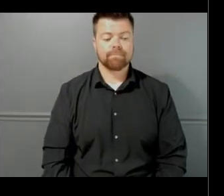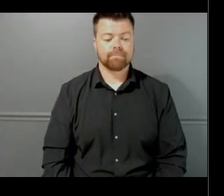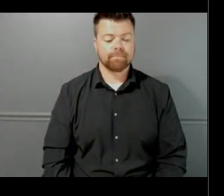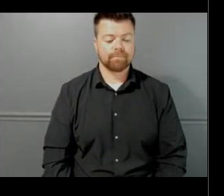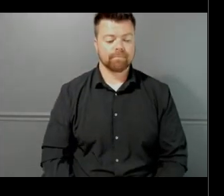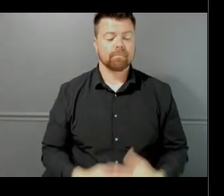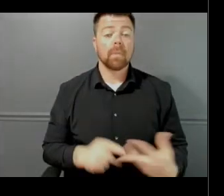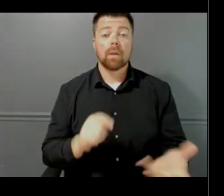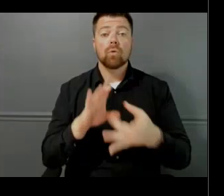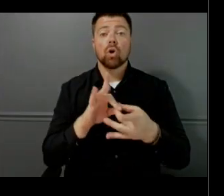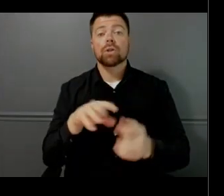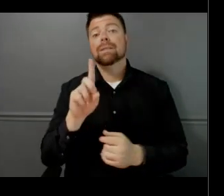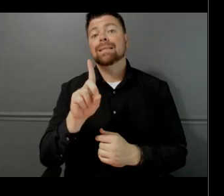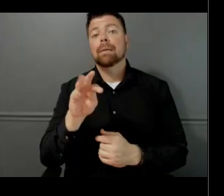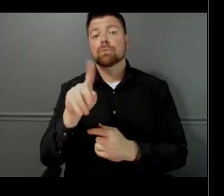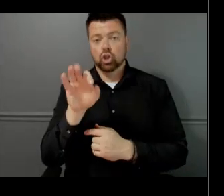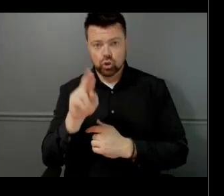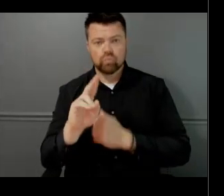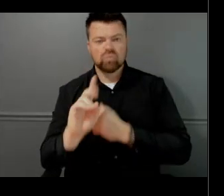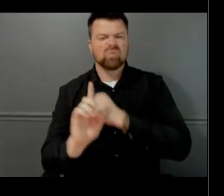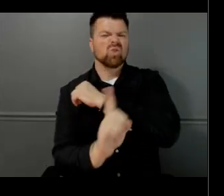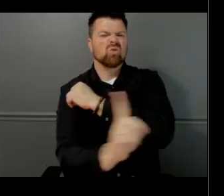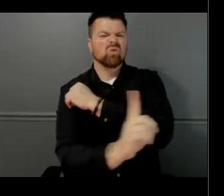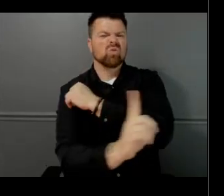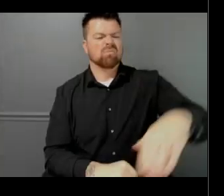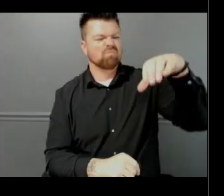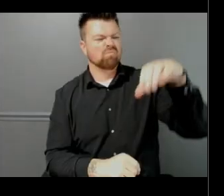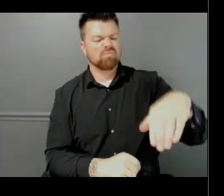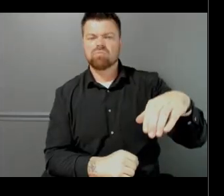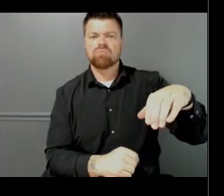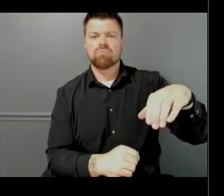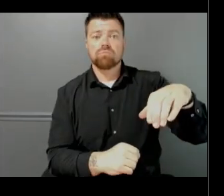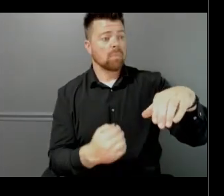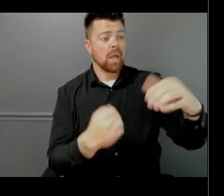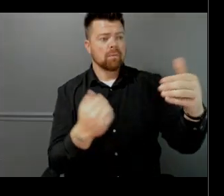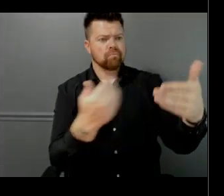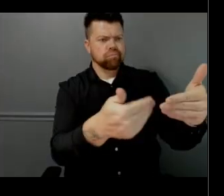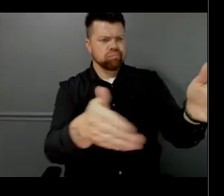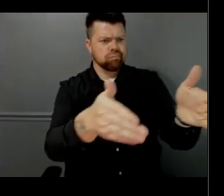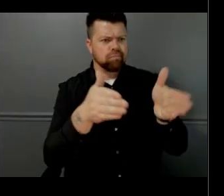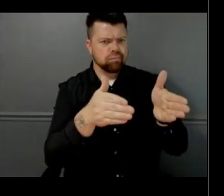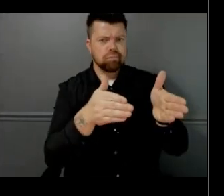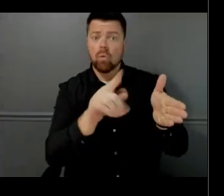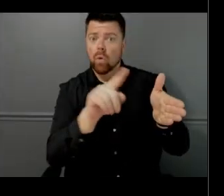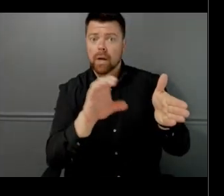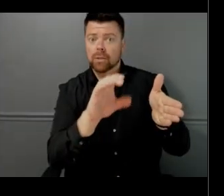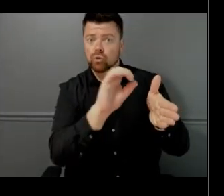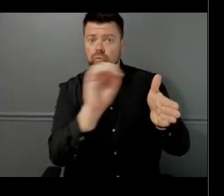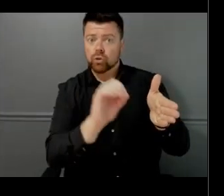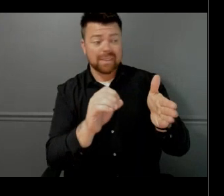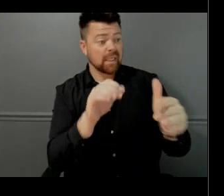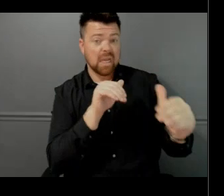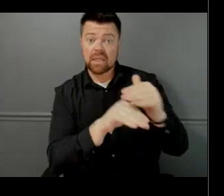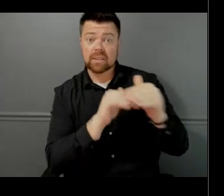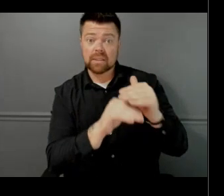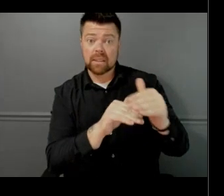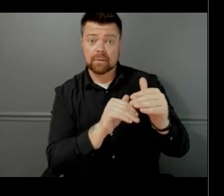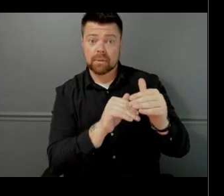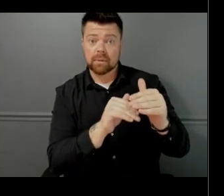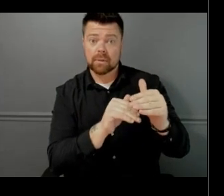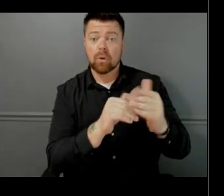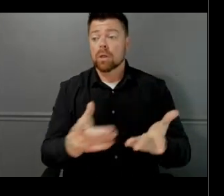on dumpsters. The enclosure of dumpsters is 100% accessible, while a